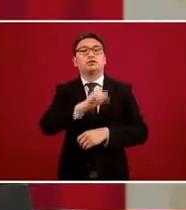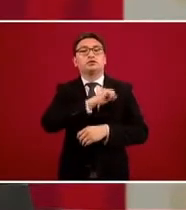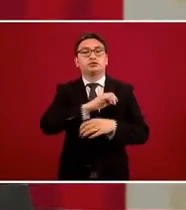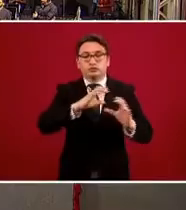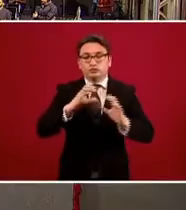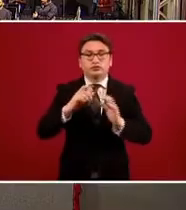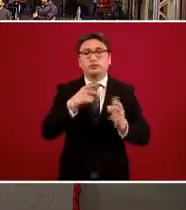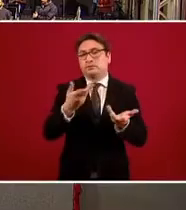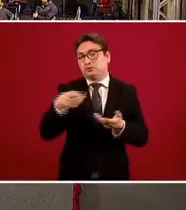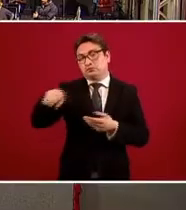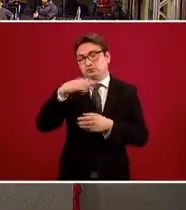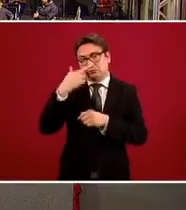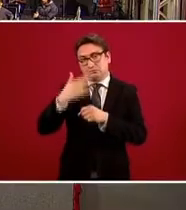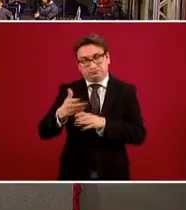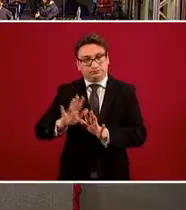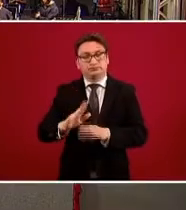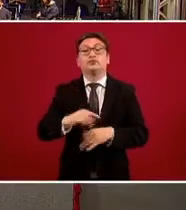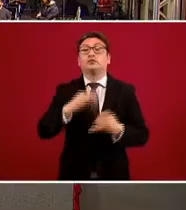Transportation, so maybe